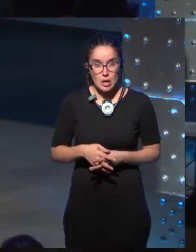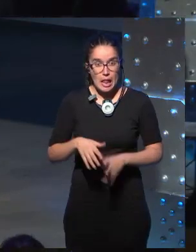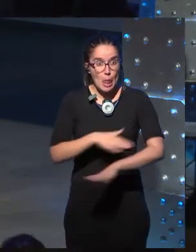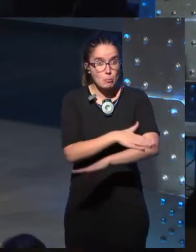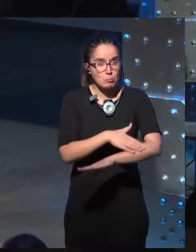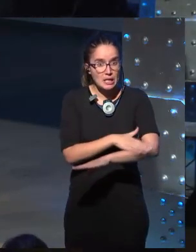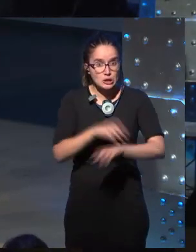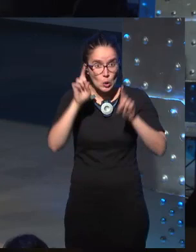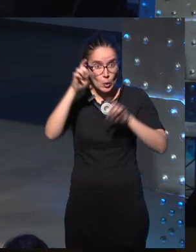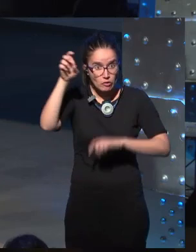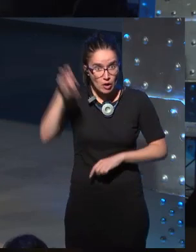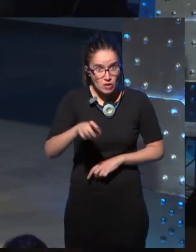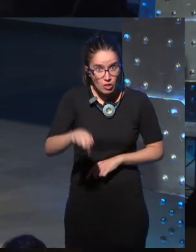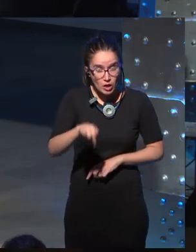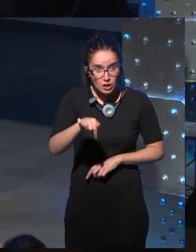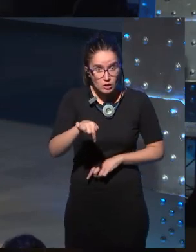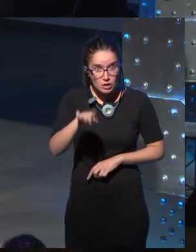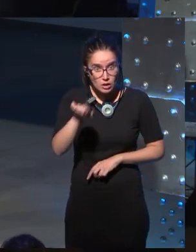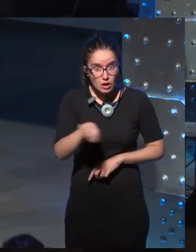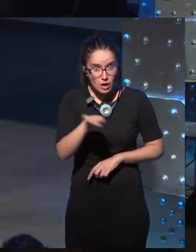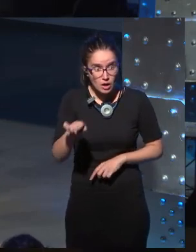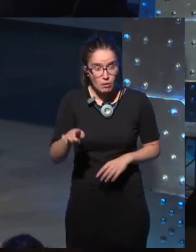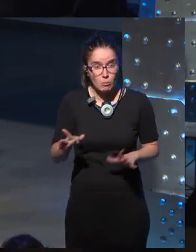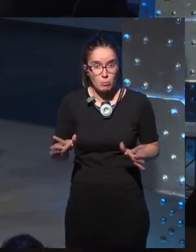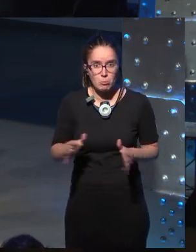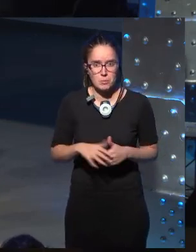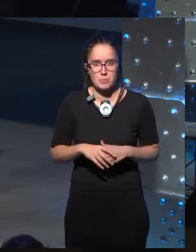¿Está el ministro de Educación aquí esta noche?